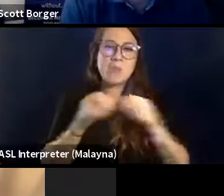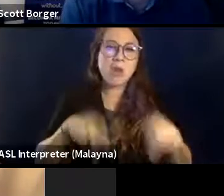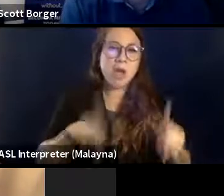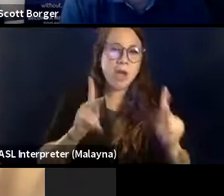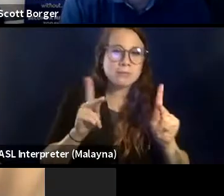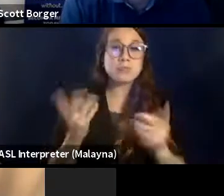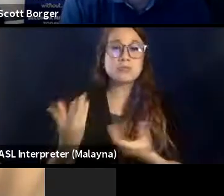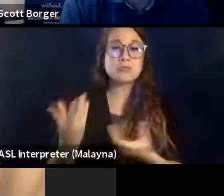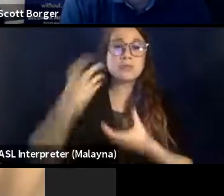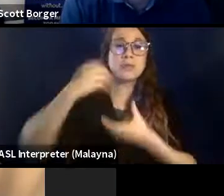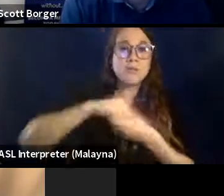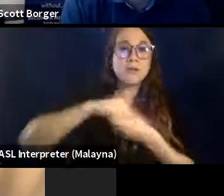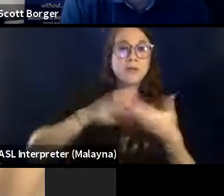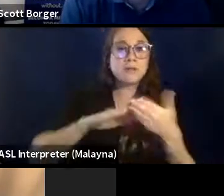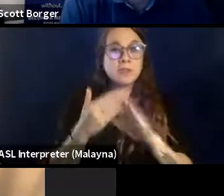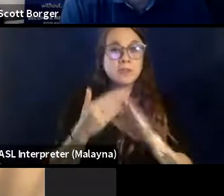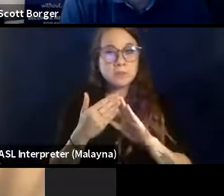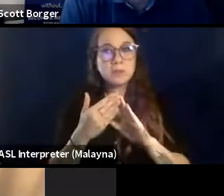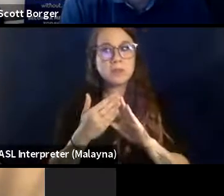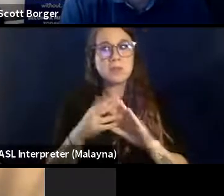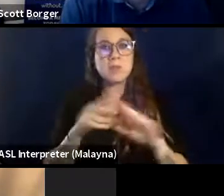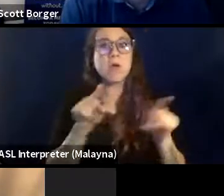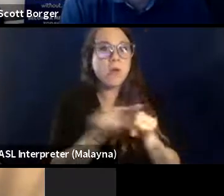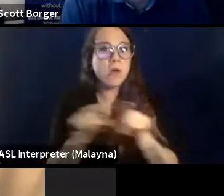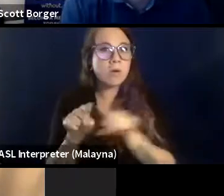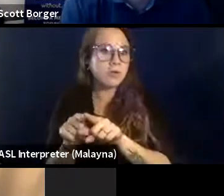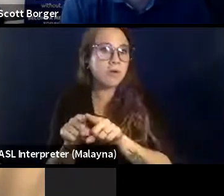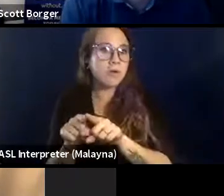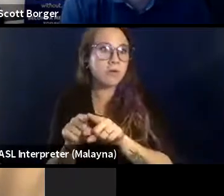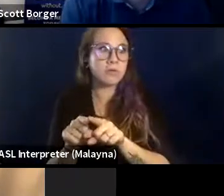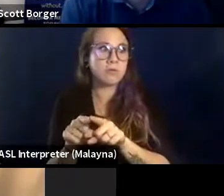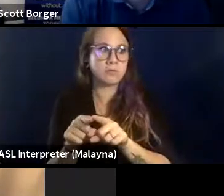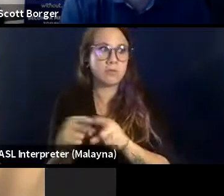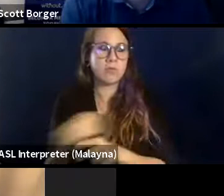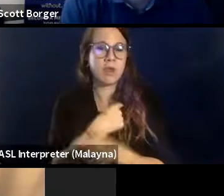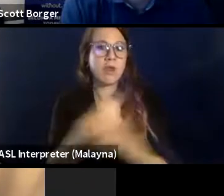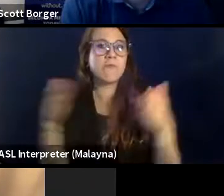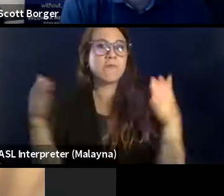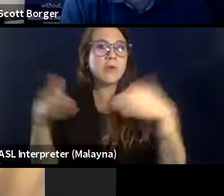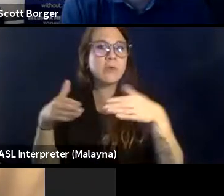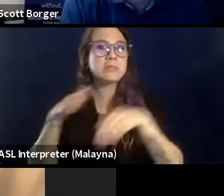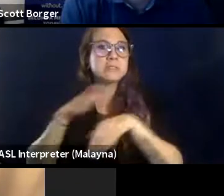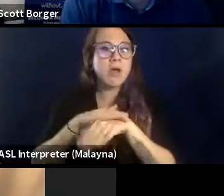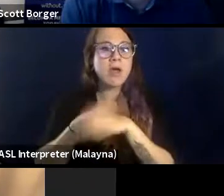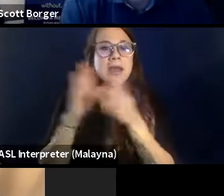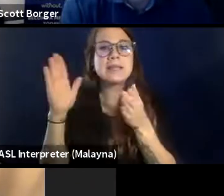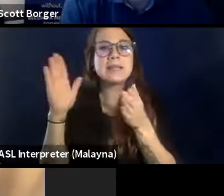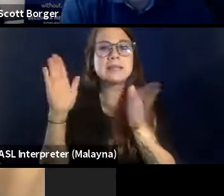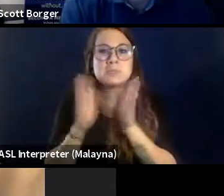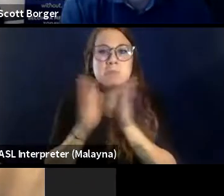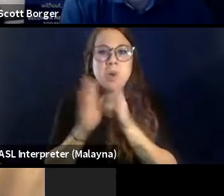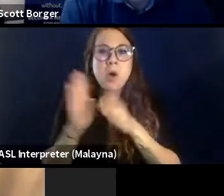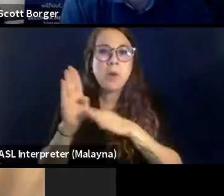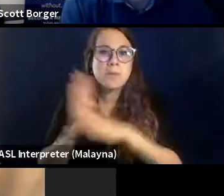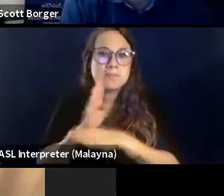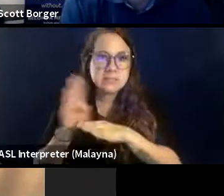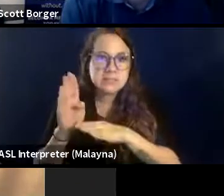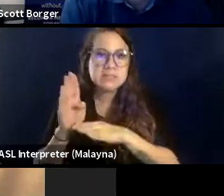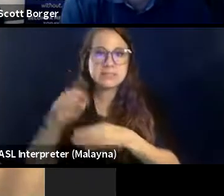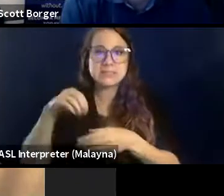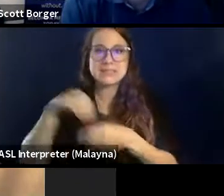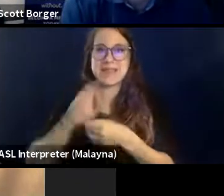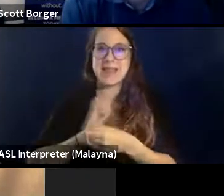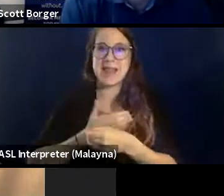in the community. And I like the fact that we're focused on small businesses in our